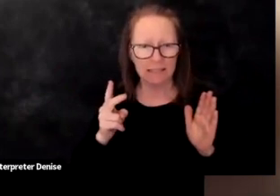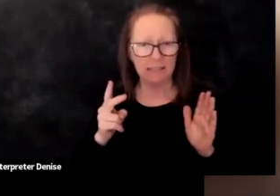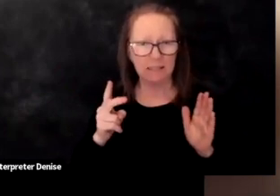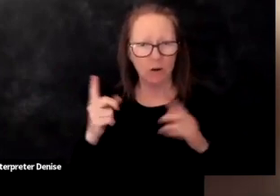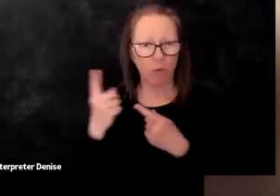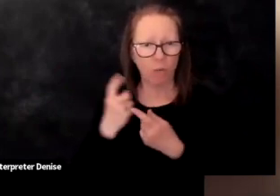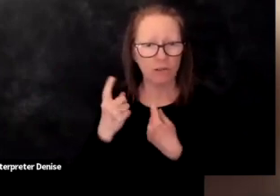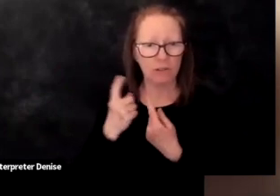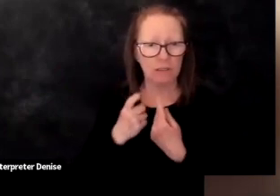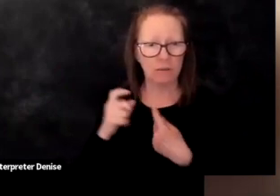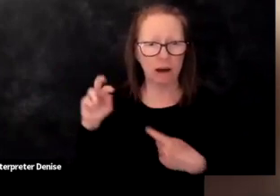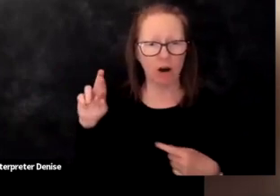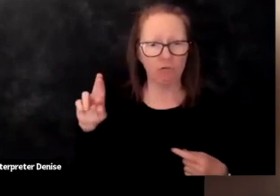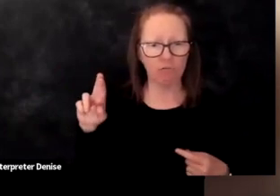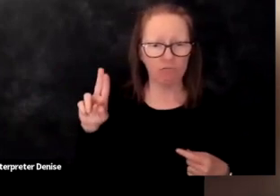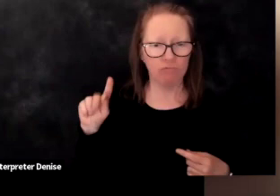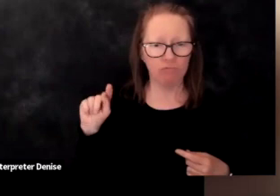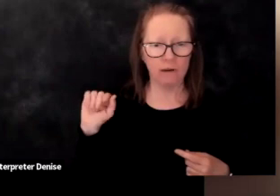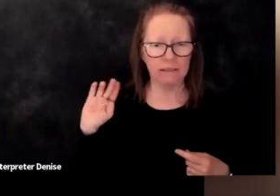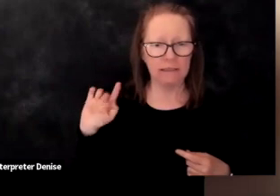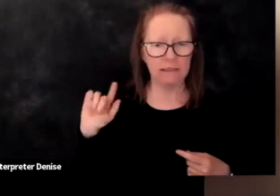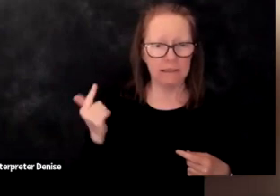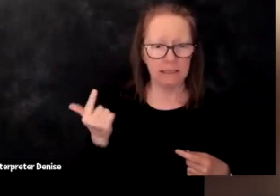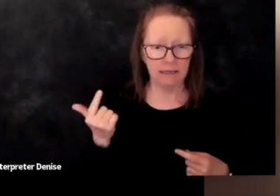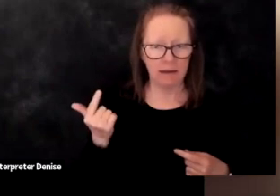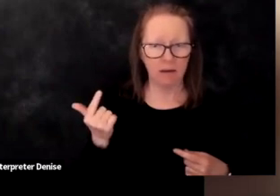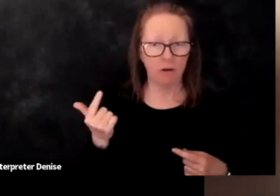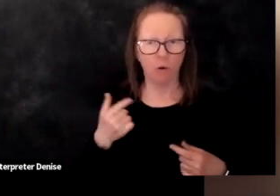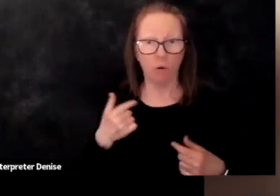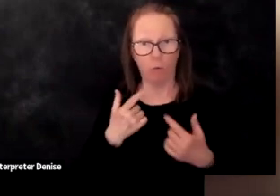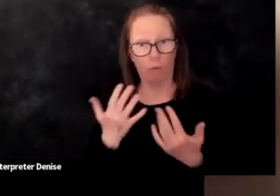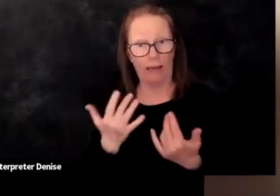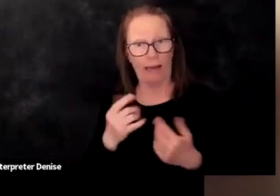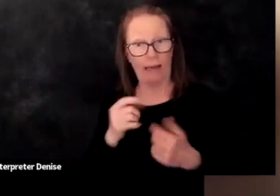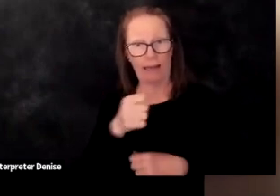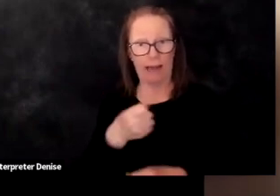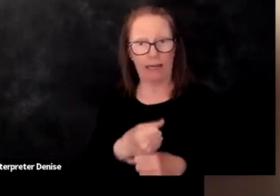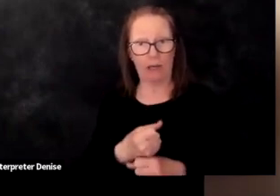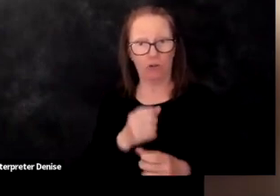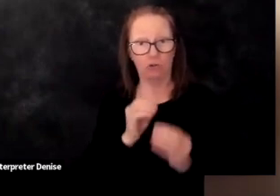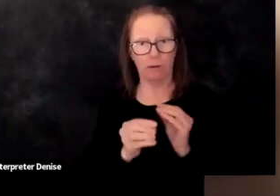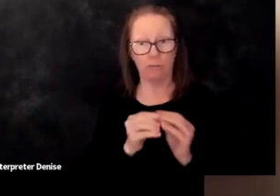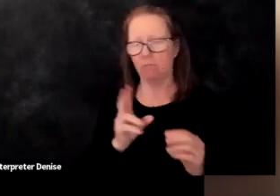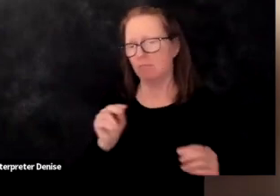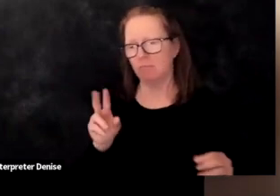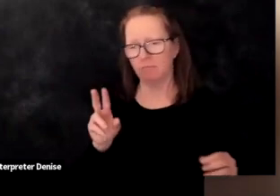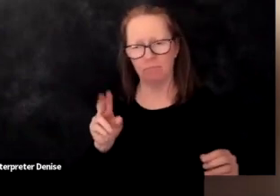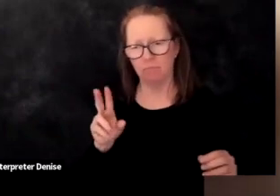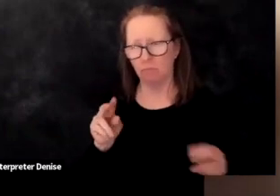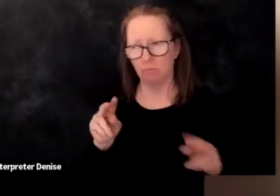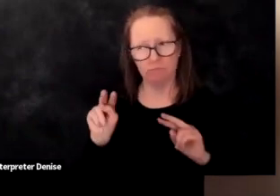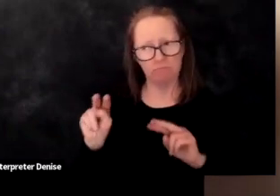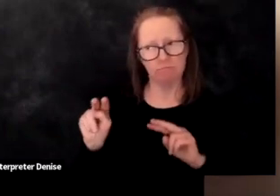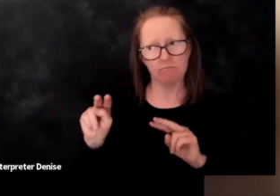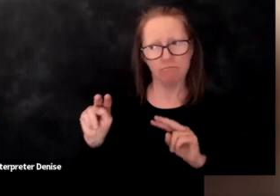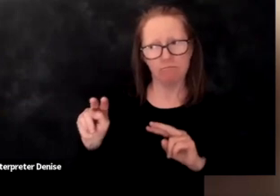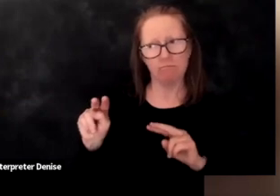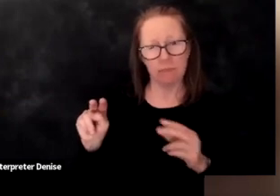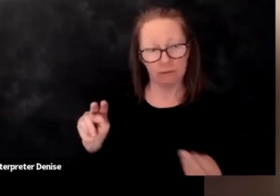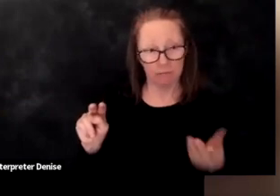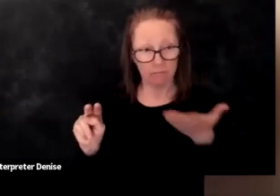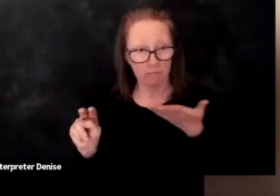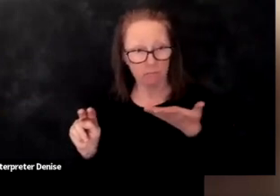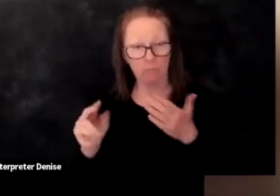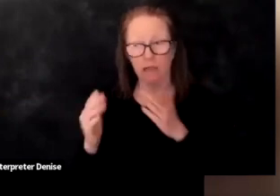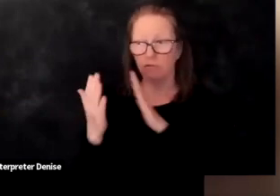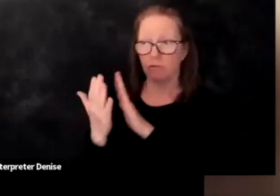So we keep our eyes on that. We don't wait 10 years to make a repair. So anything that's brought to our attention, we try to address as soon as